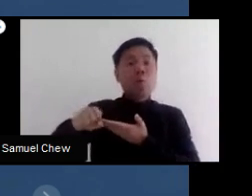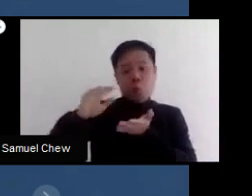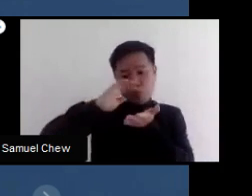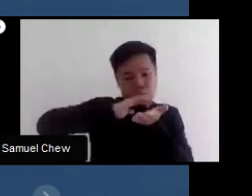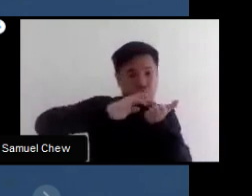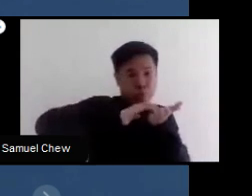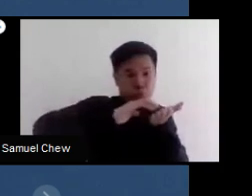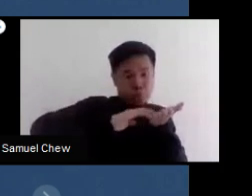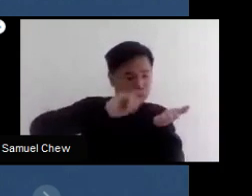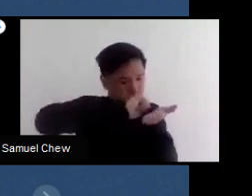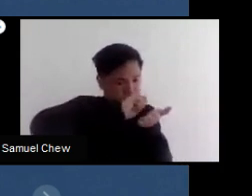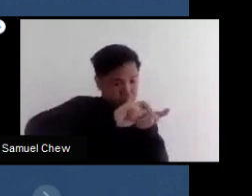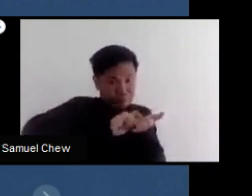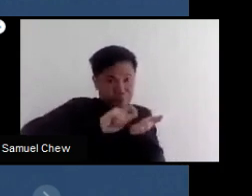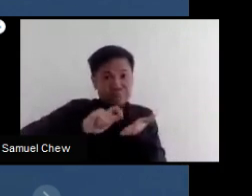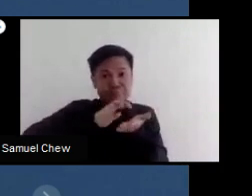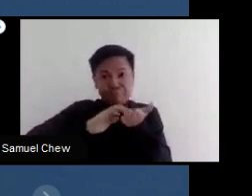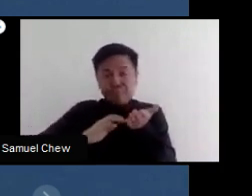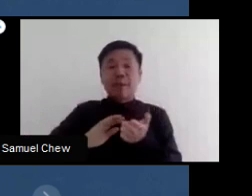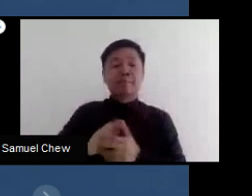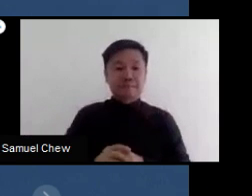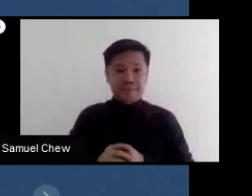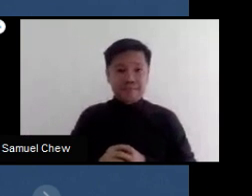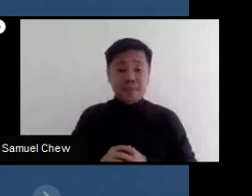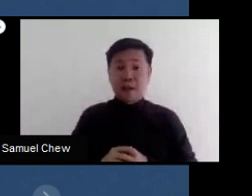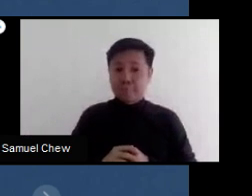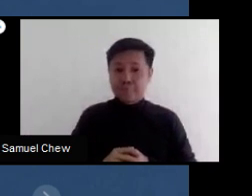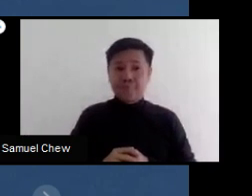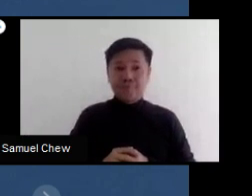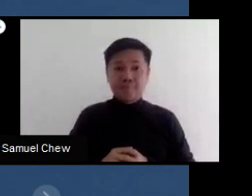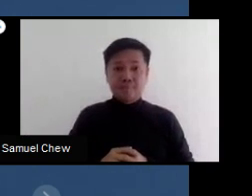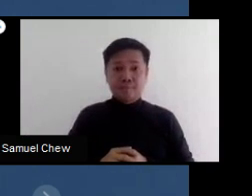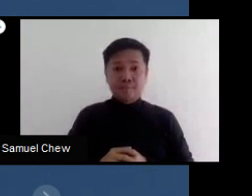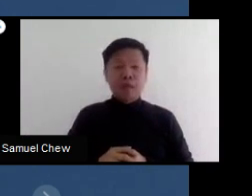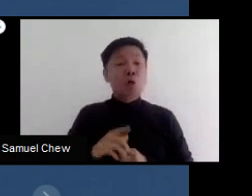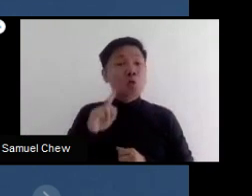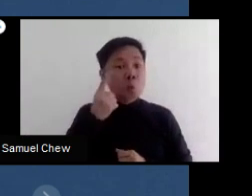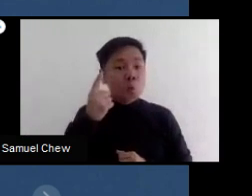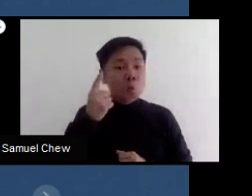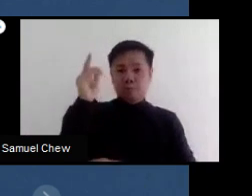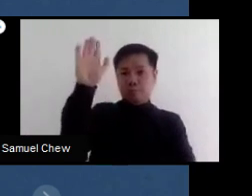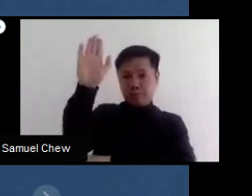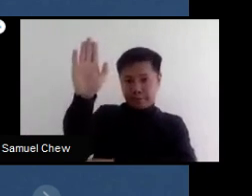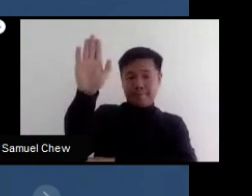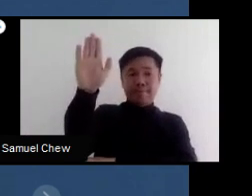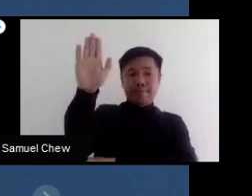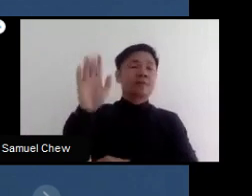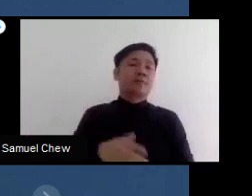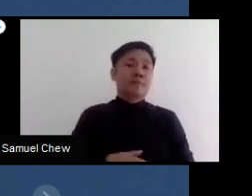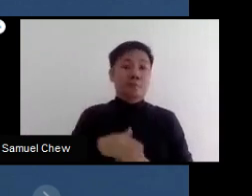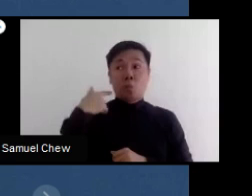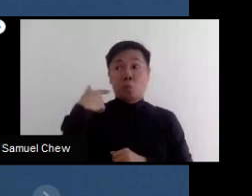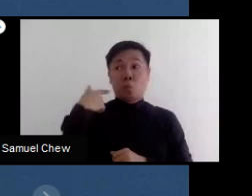of this meeting for our review by midday tomorrow, Wednesday, 21st